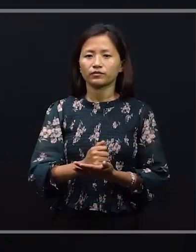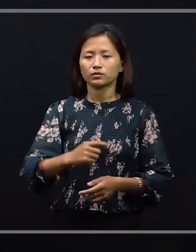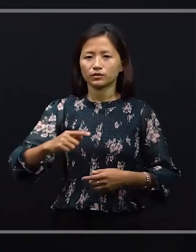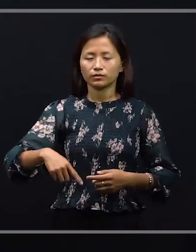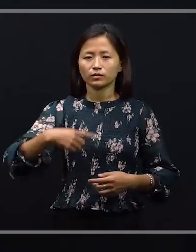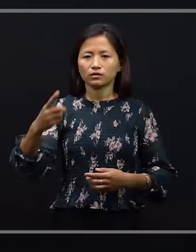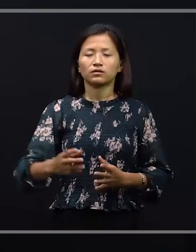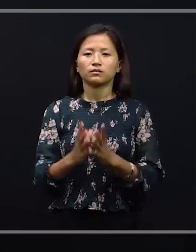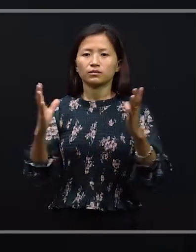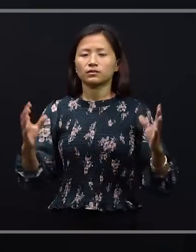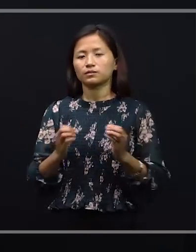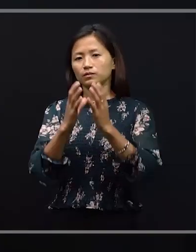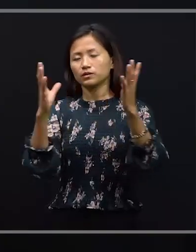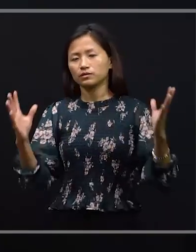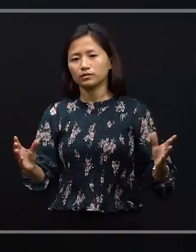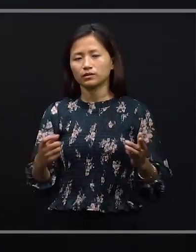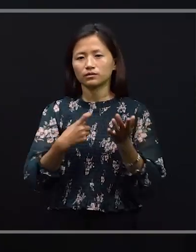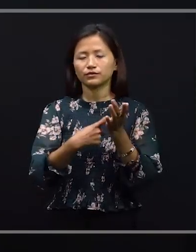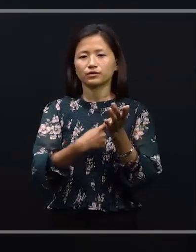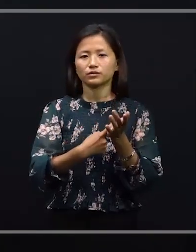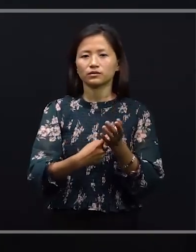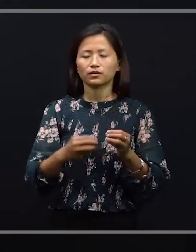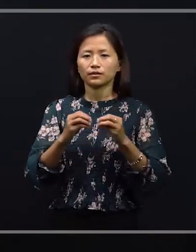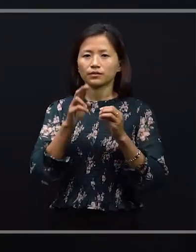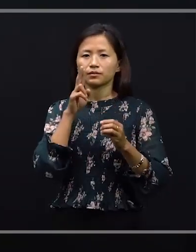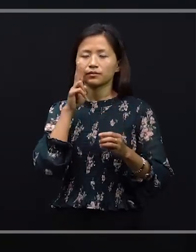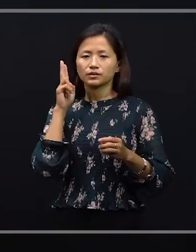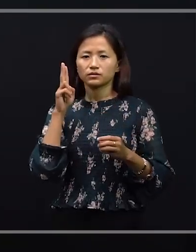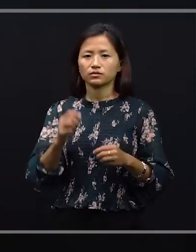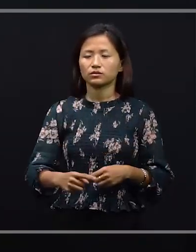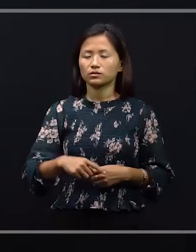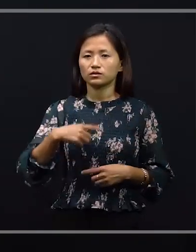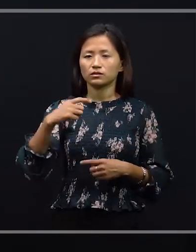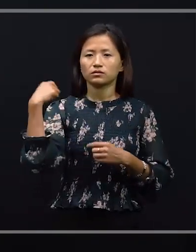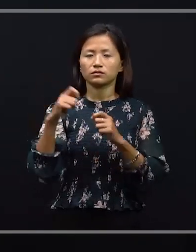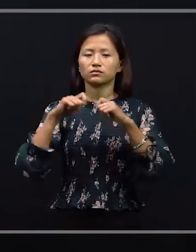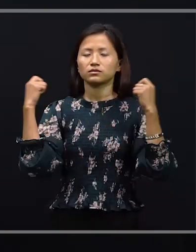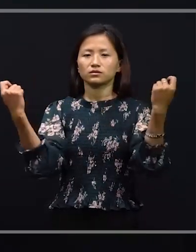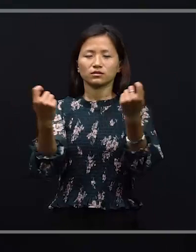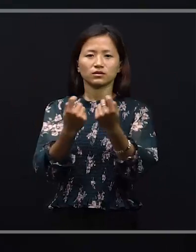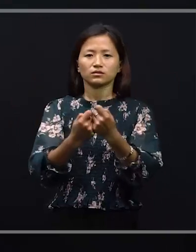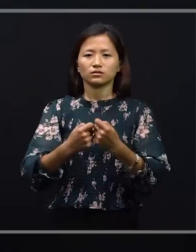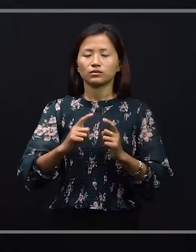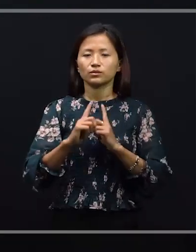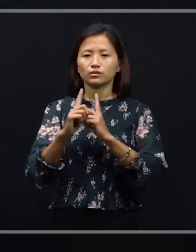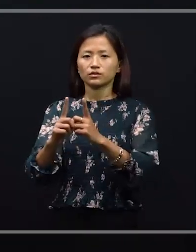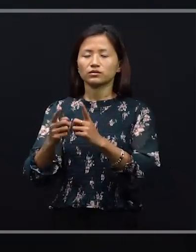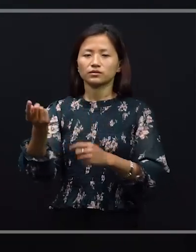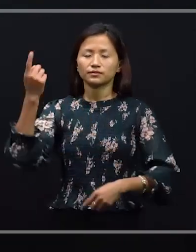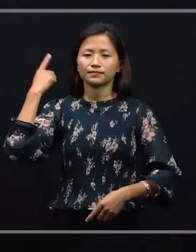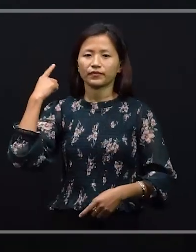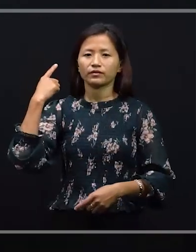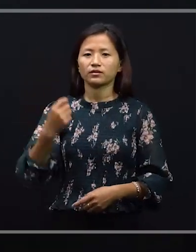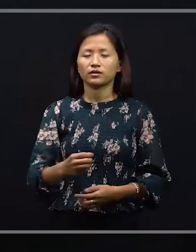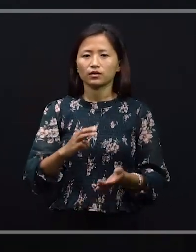And so now what happened was, the Britishers, they were turning towards the Muslims again. Okay, they were favoring the Muslims